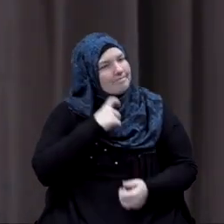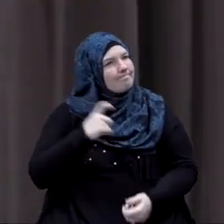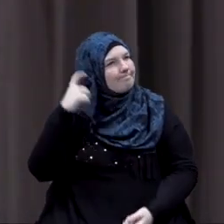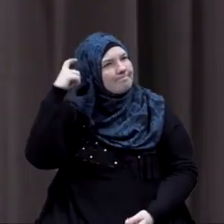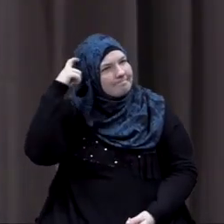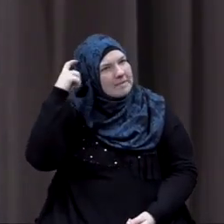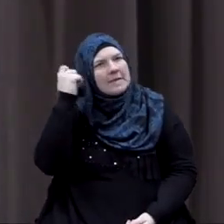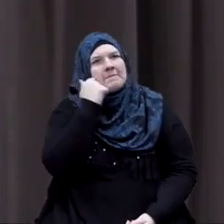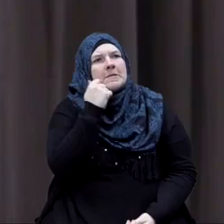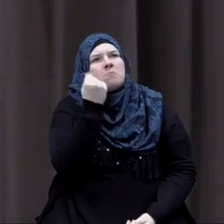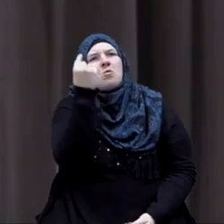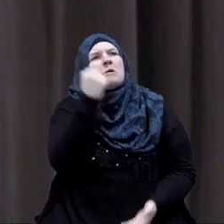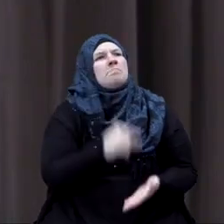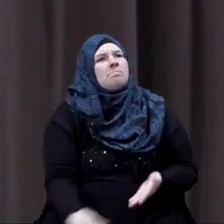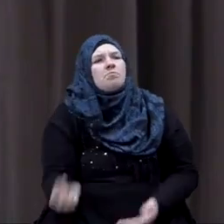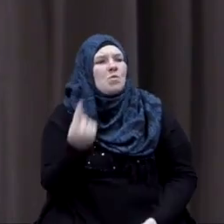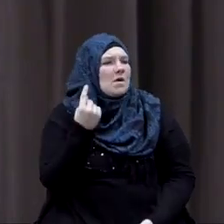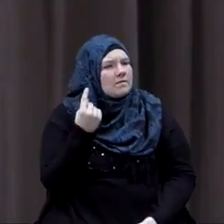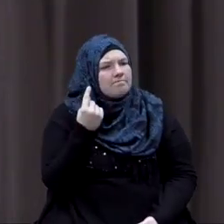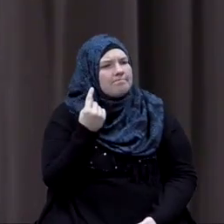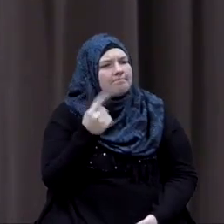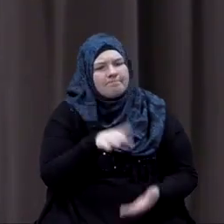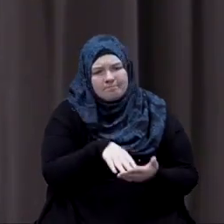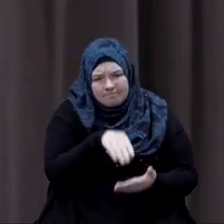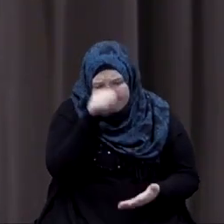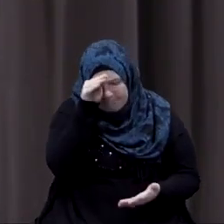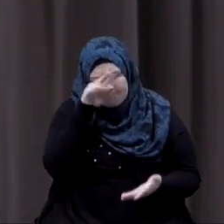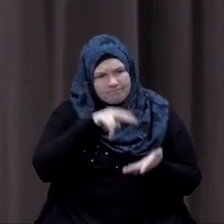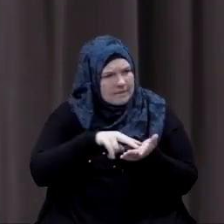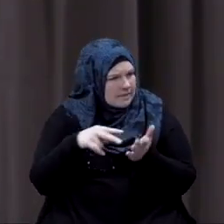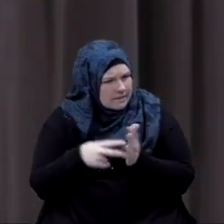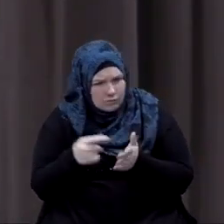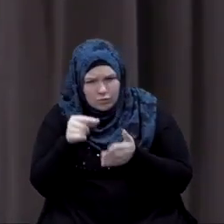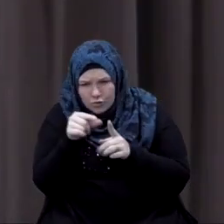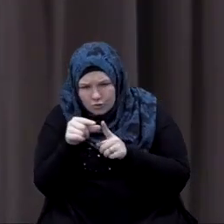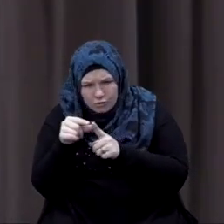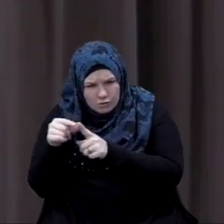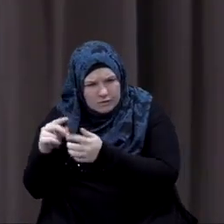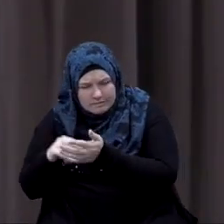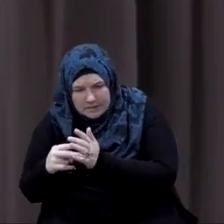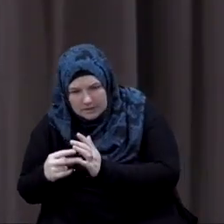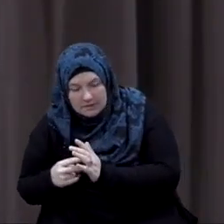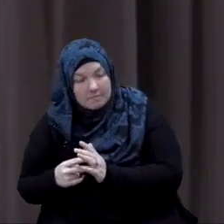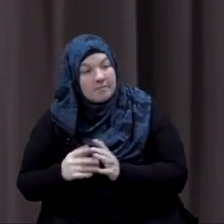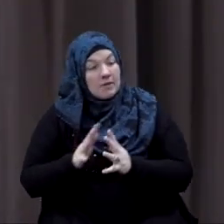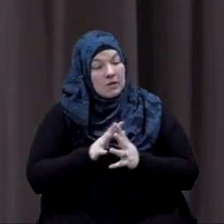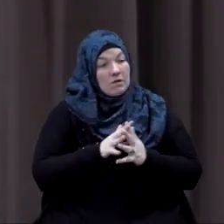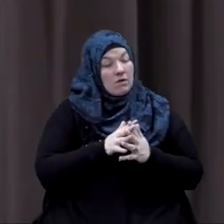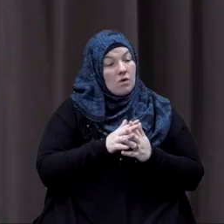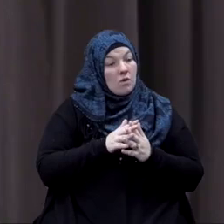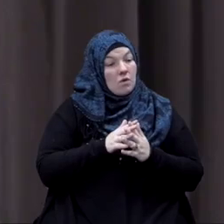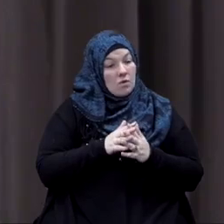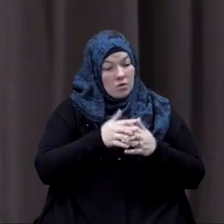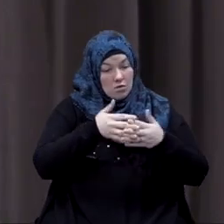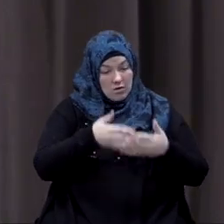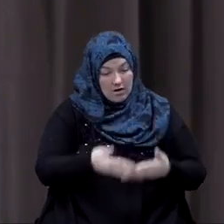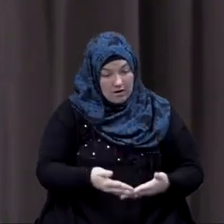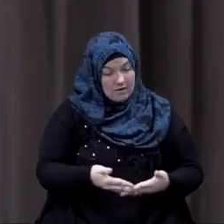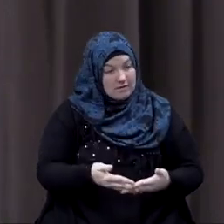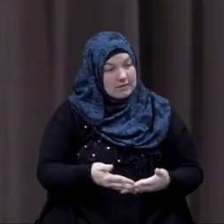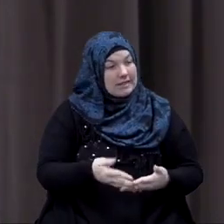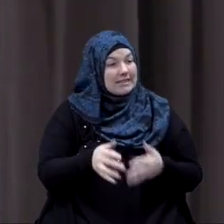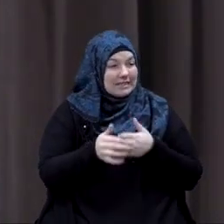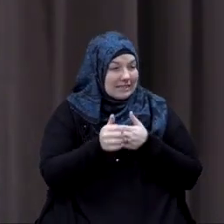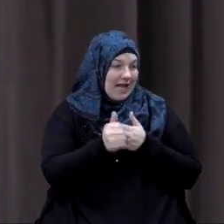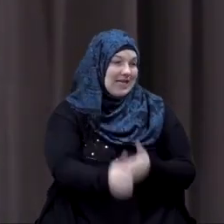mind. The Quran is the source of guidance that we all know is the centerpiece of our life,